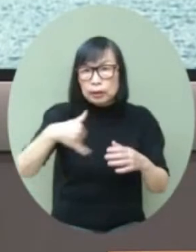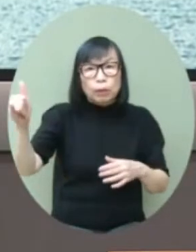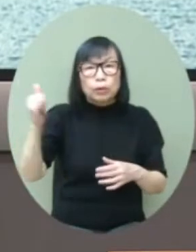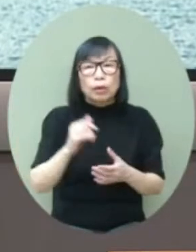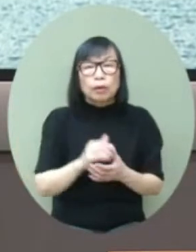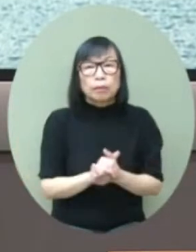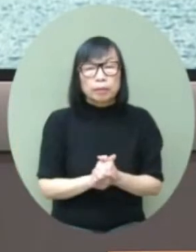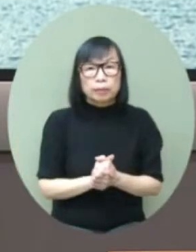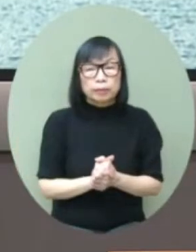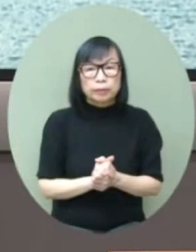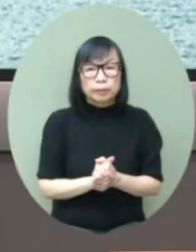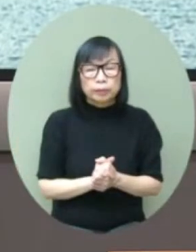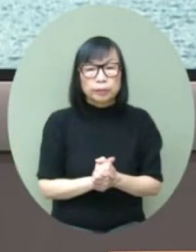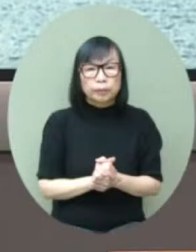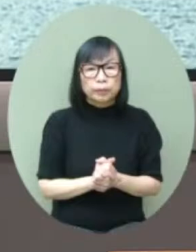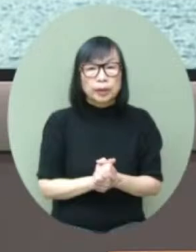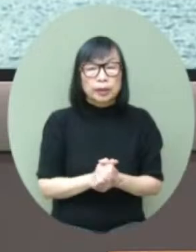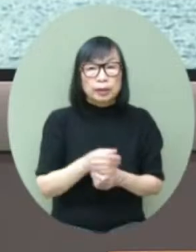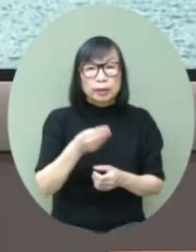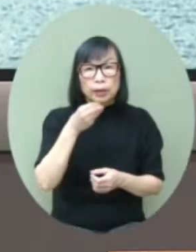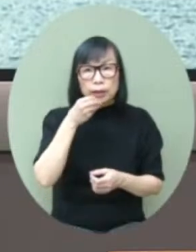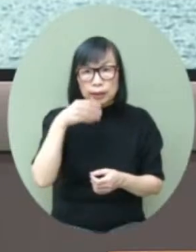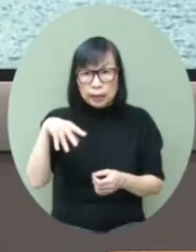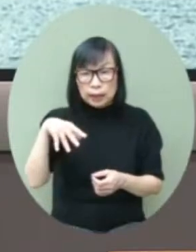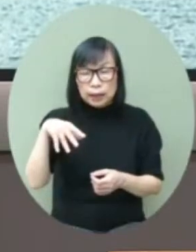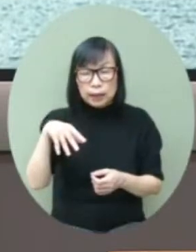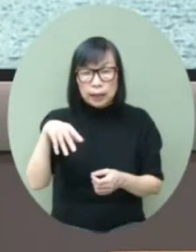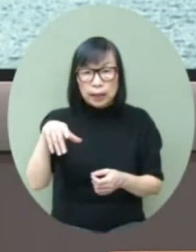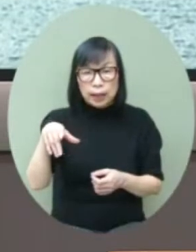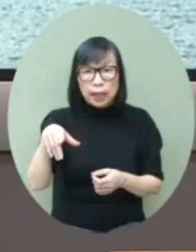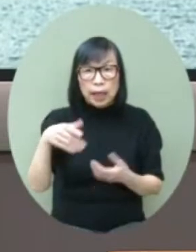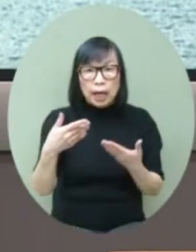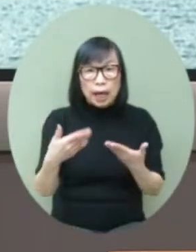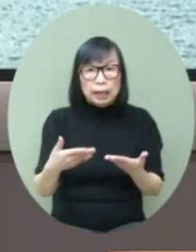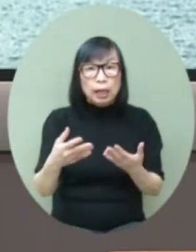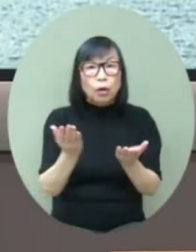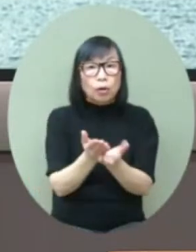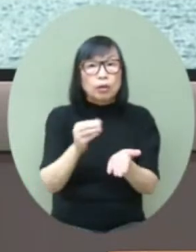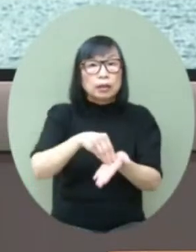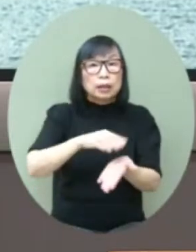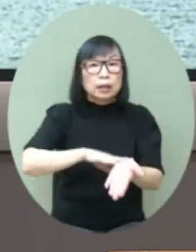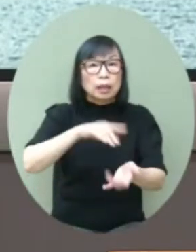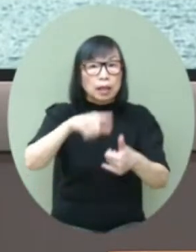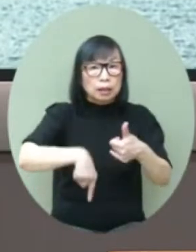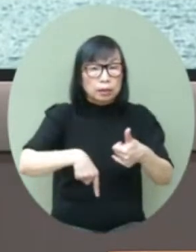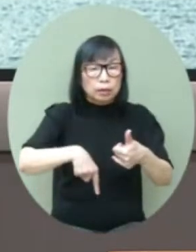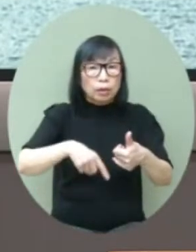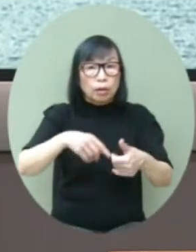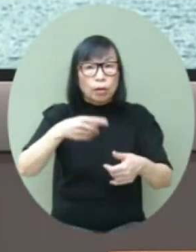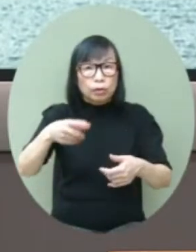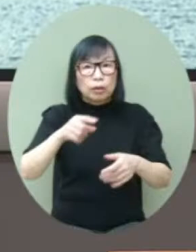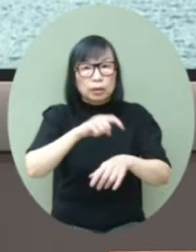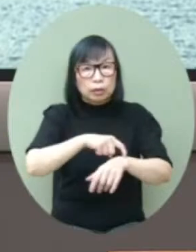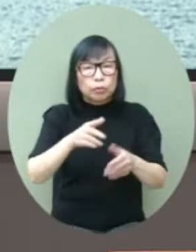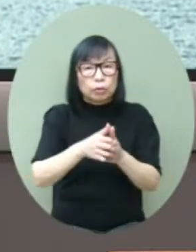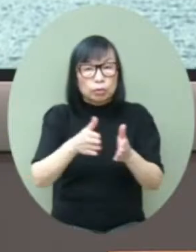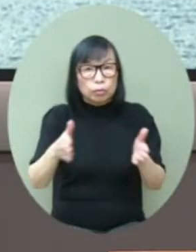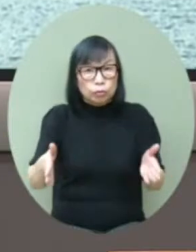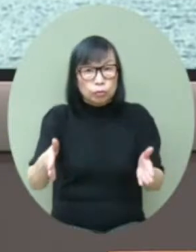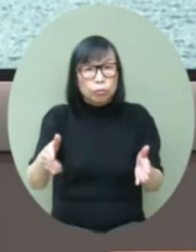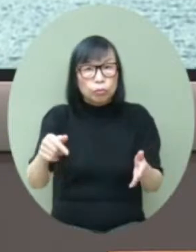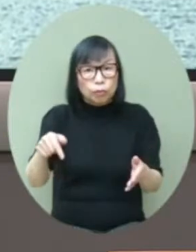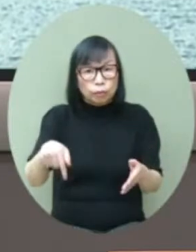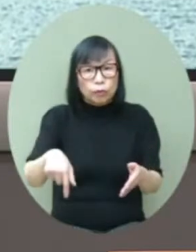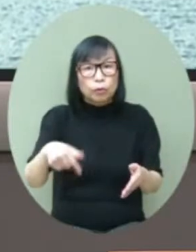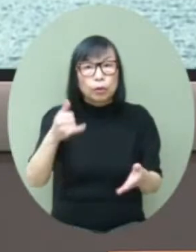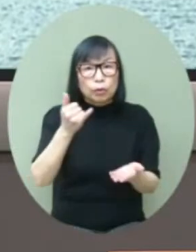greeted some of the attendees, and she's a confirmed